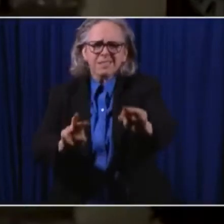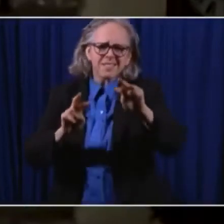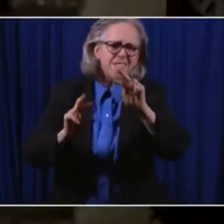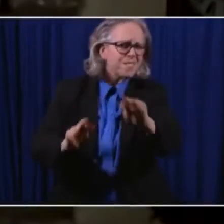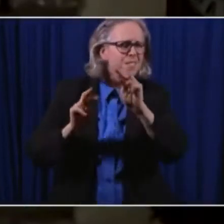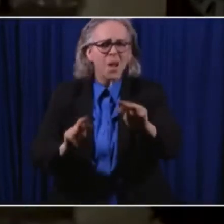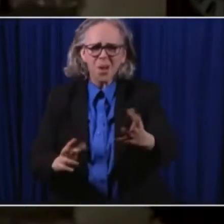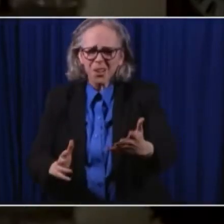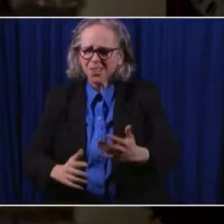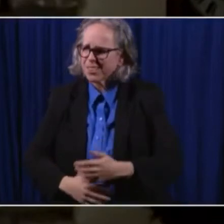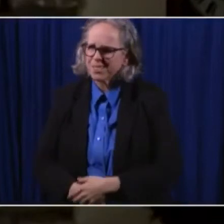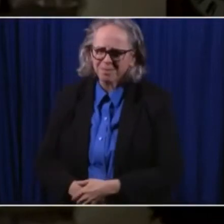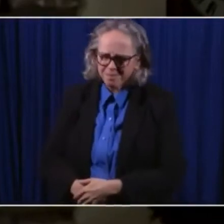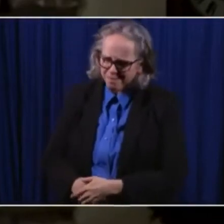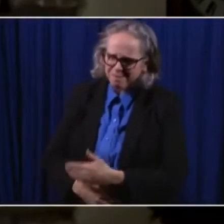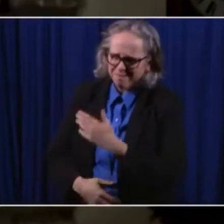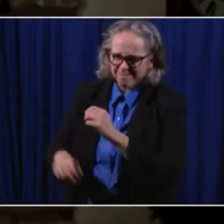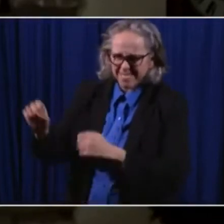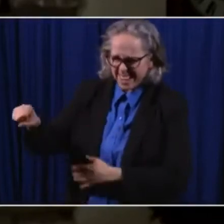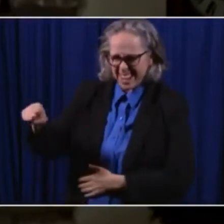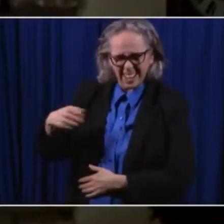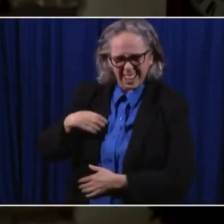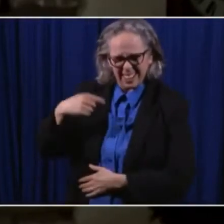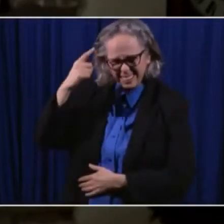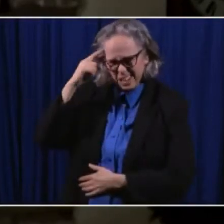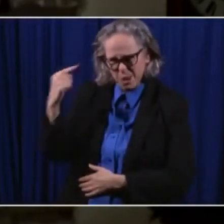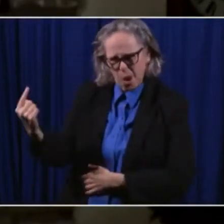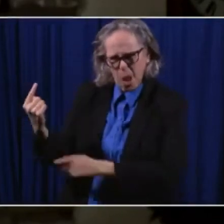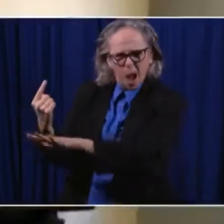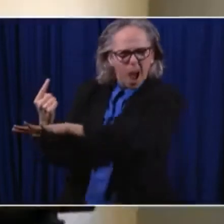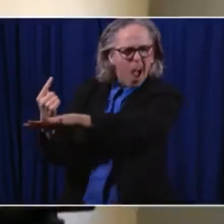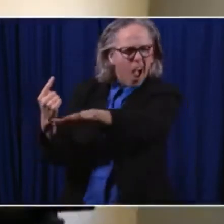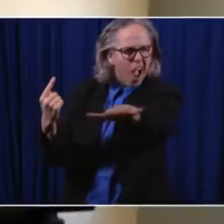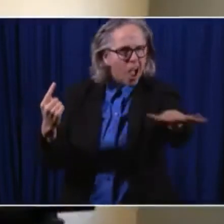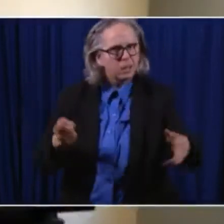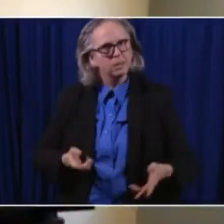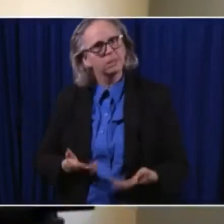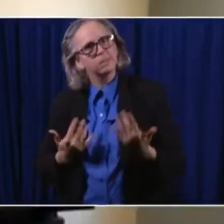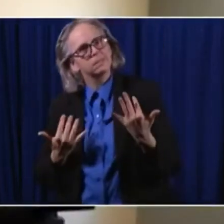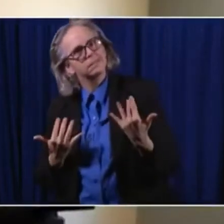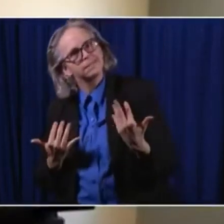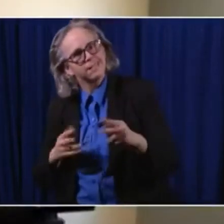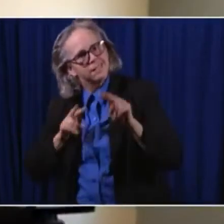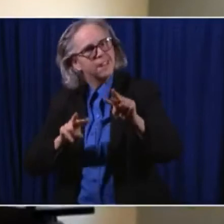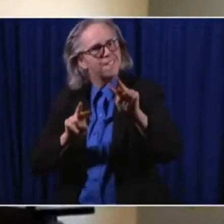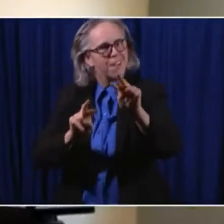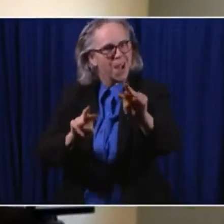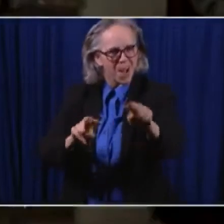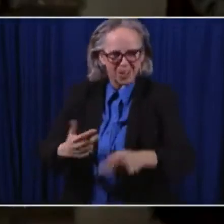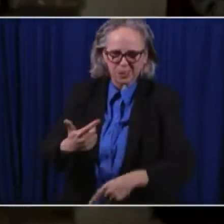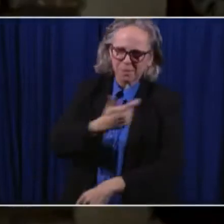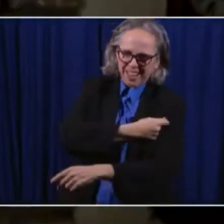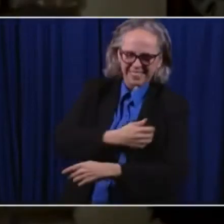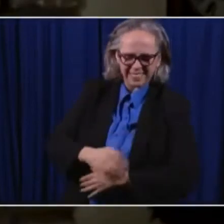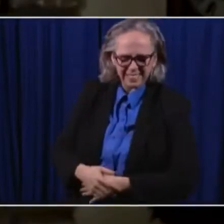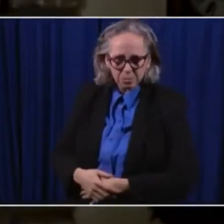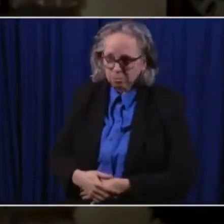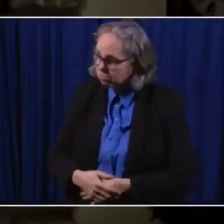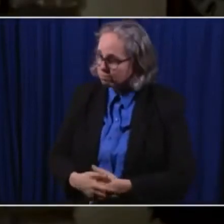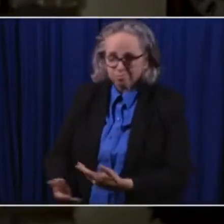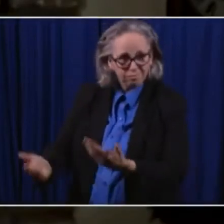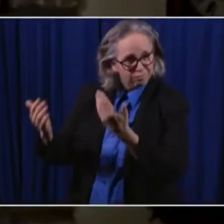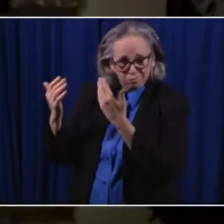people are ready to get this done. So Yeah. we're excited about it. So why don't you guys go ahead? We'll just watch you then.